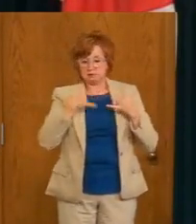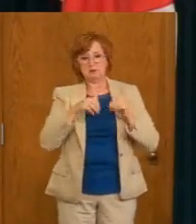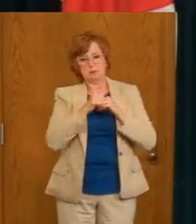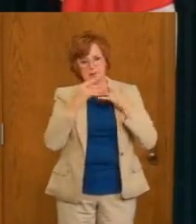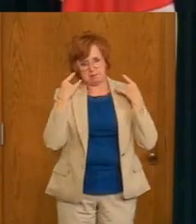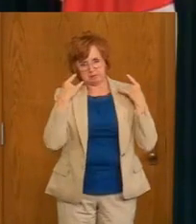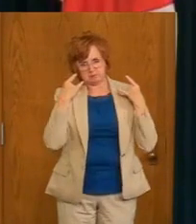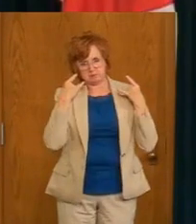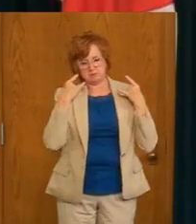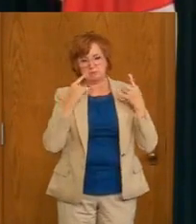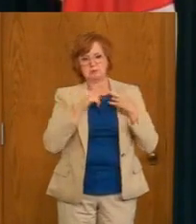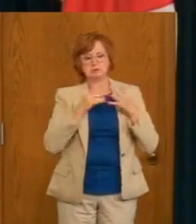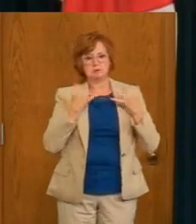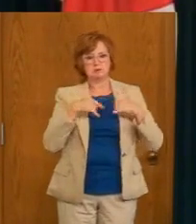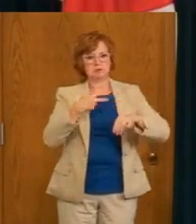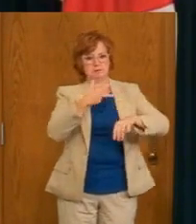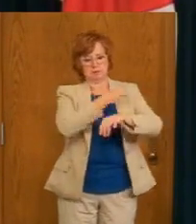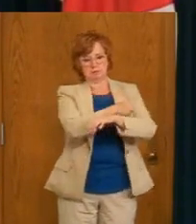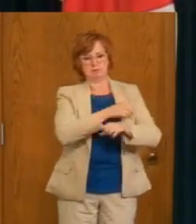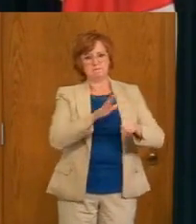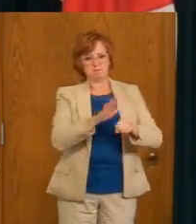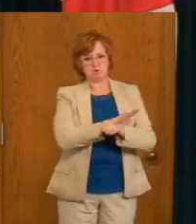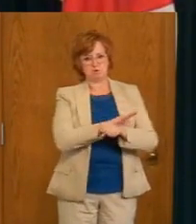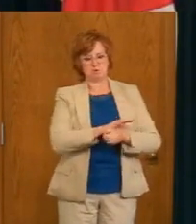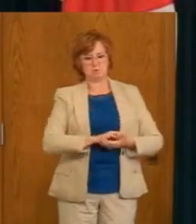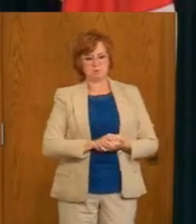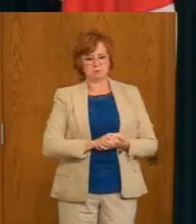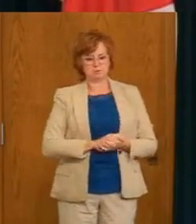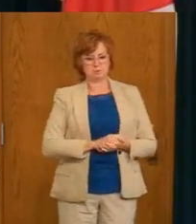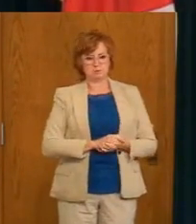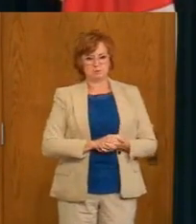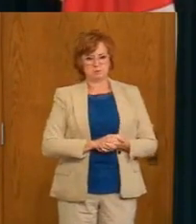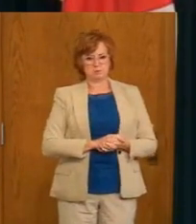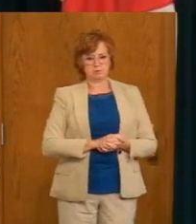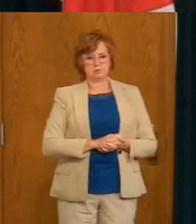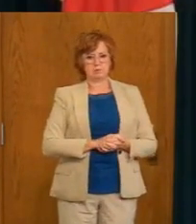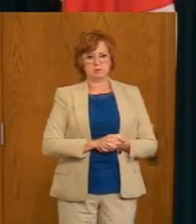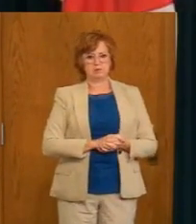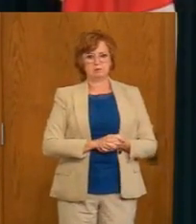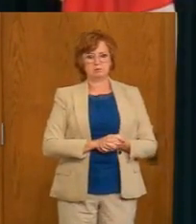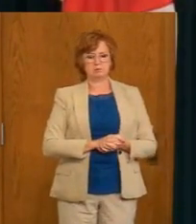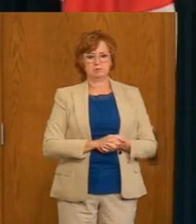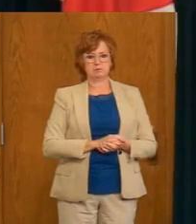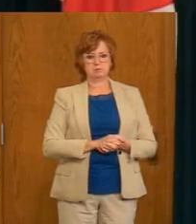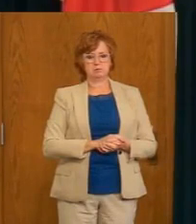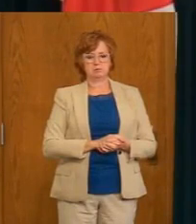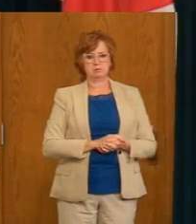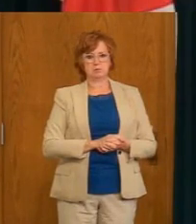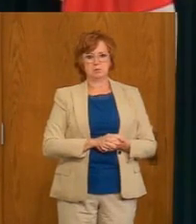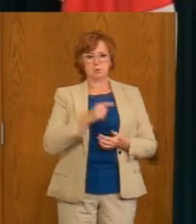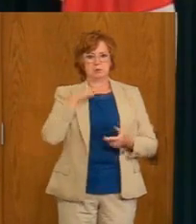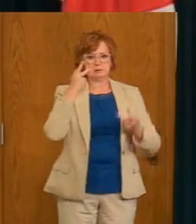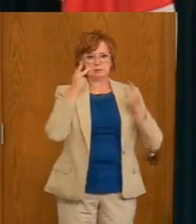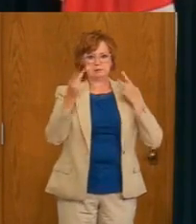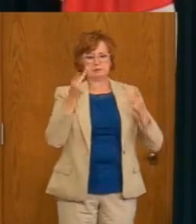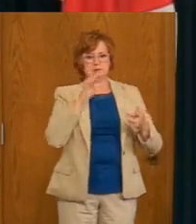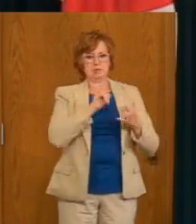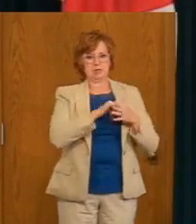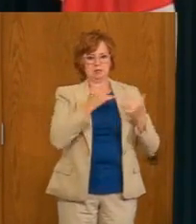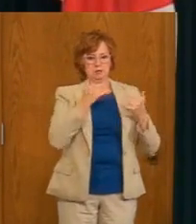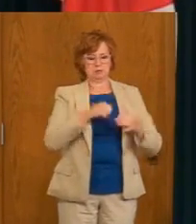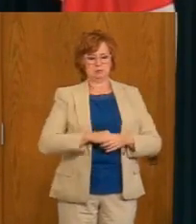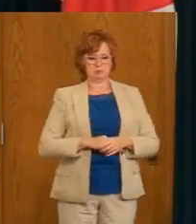So the only thing I would add, Murray, is, you know, we continue to vaccinate across the province. The immunization program isn't